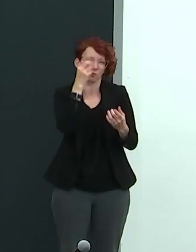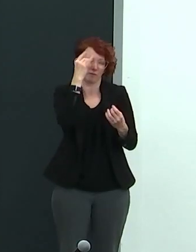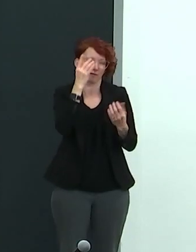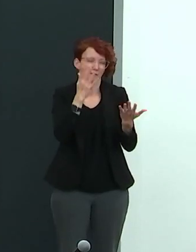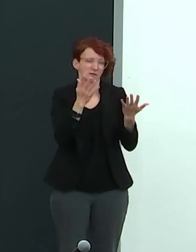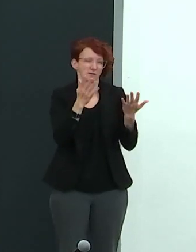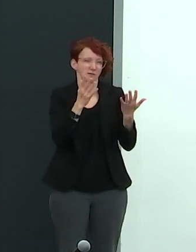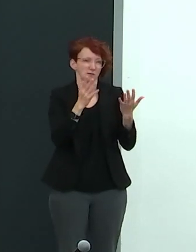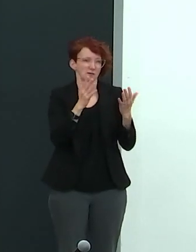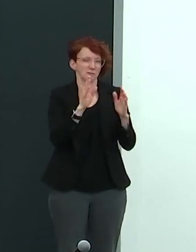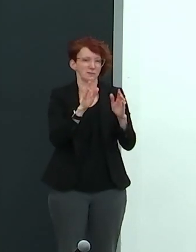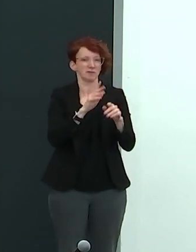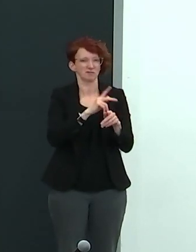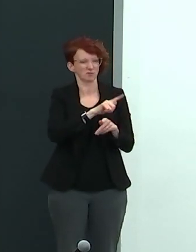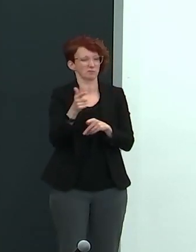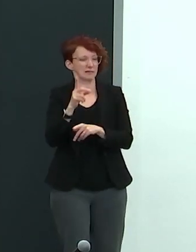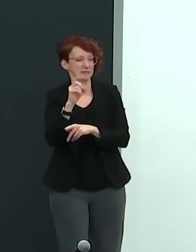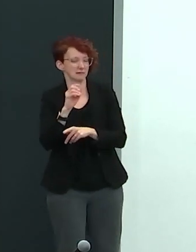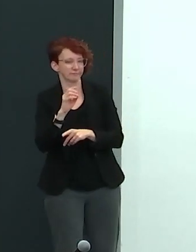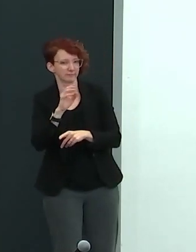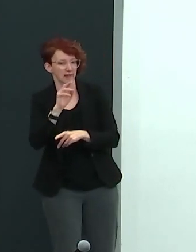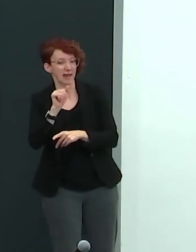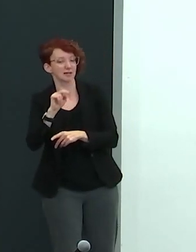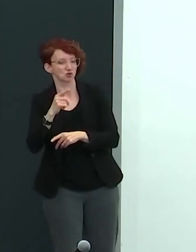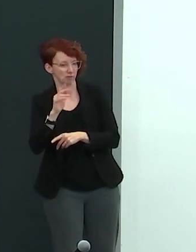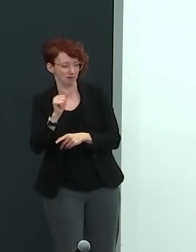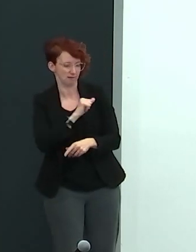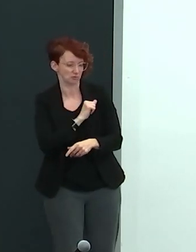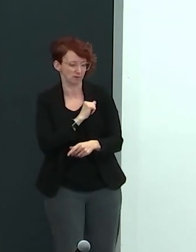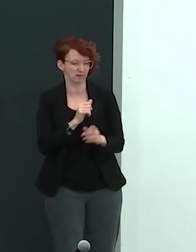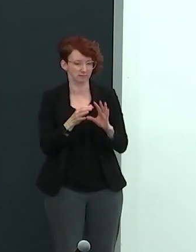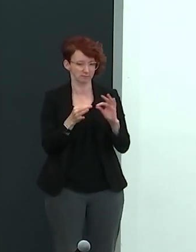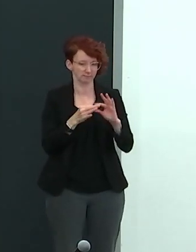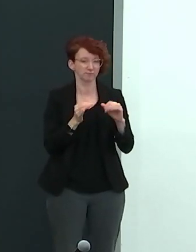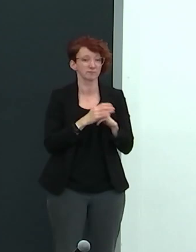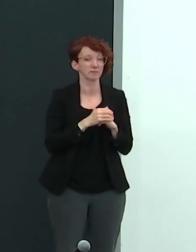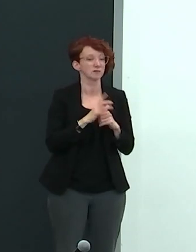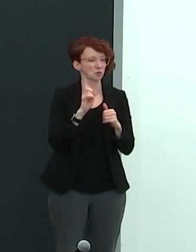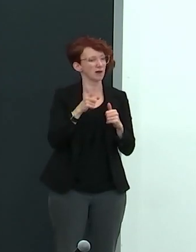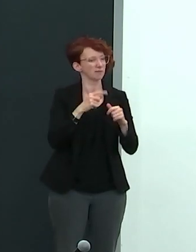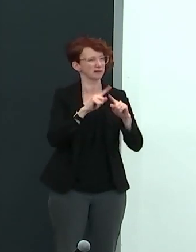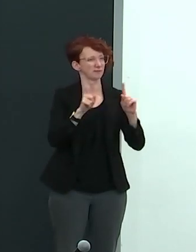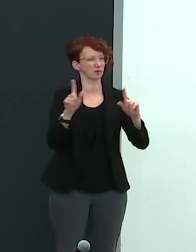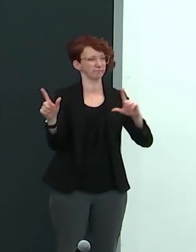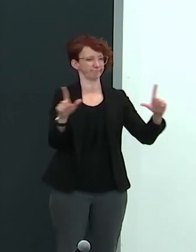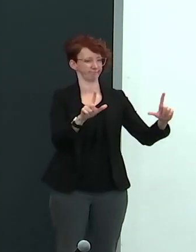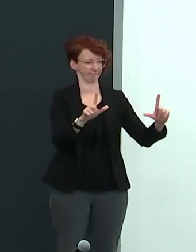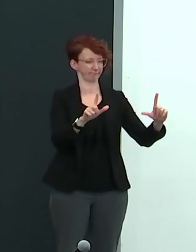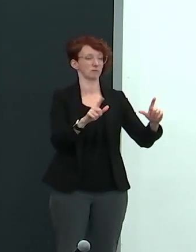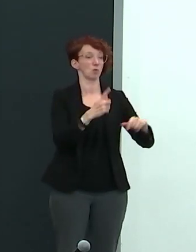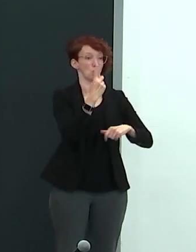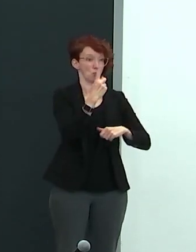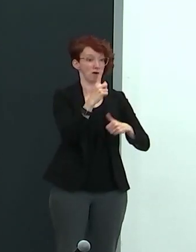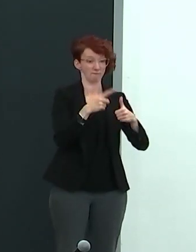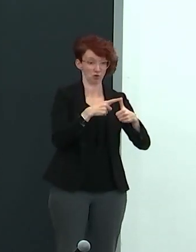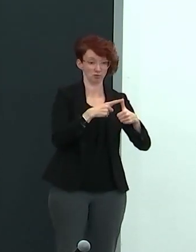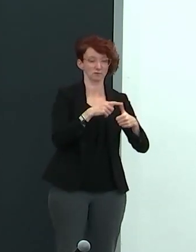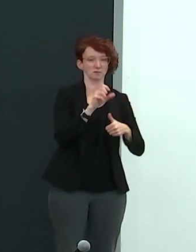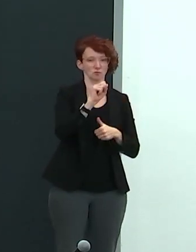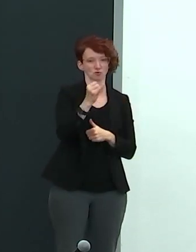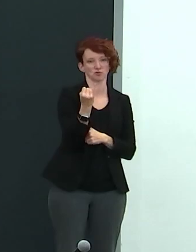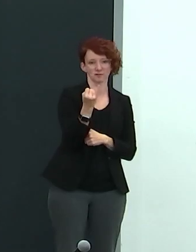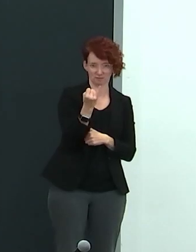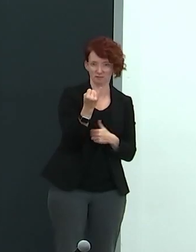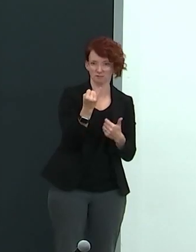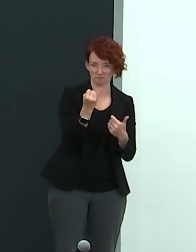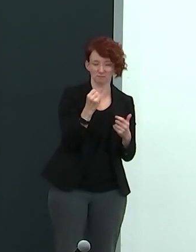paradigms in which neurodiversity is viewed. The first major paradigm is one of social justice, and